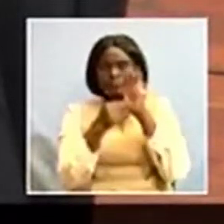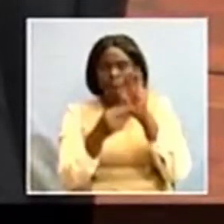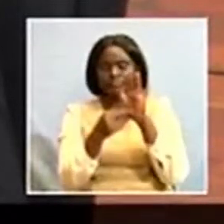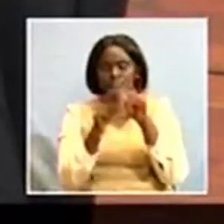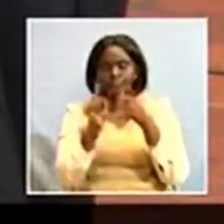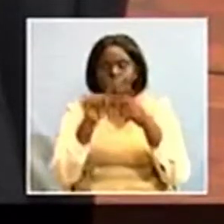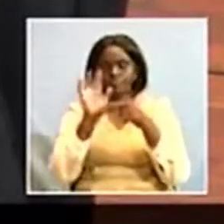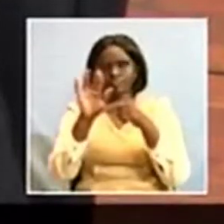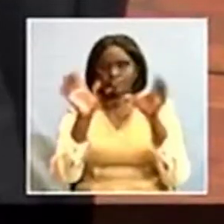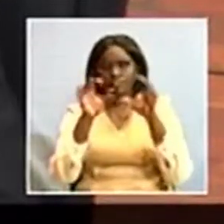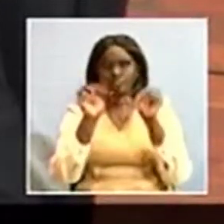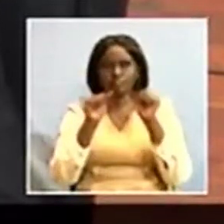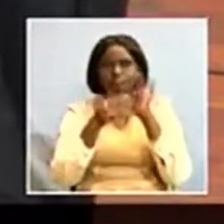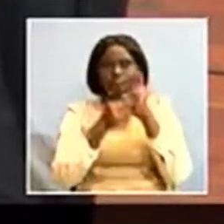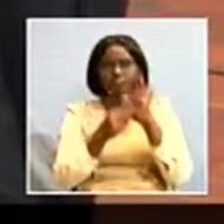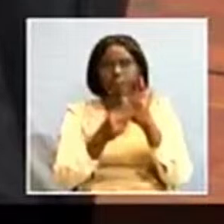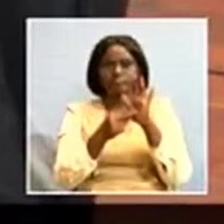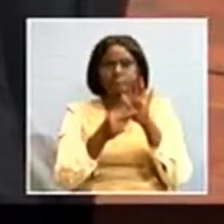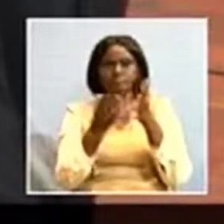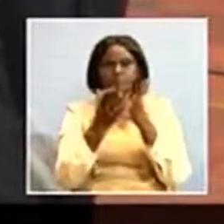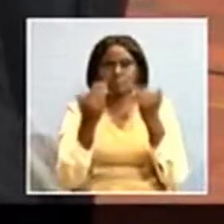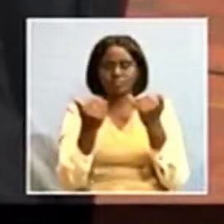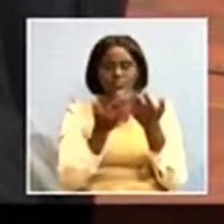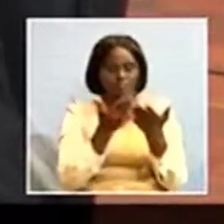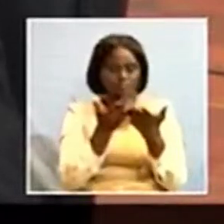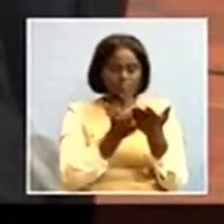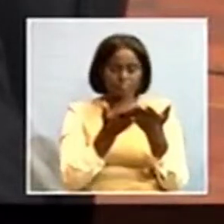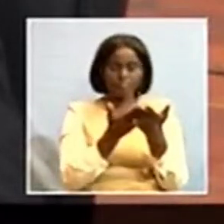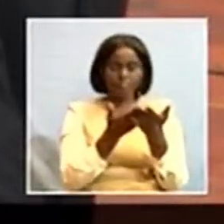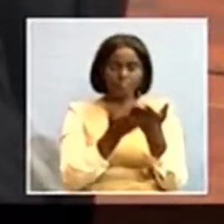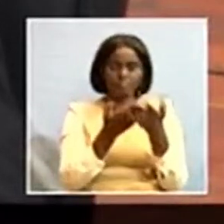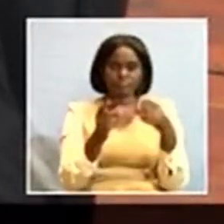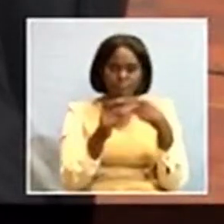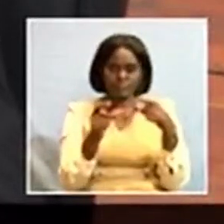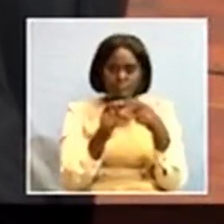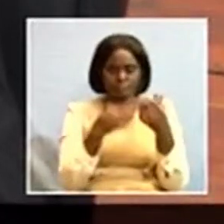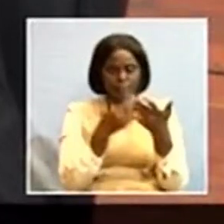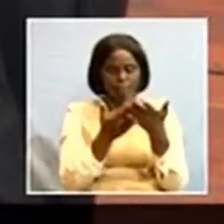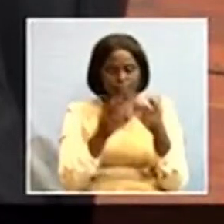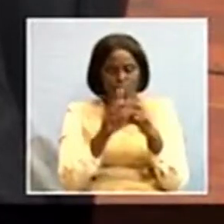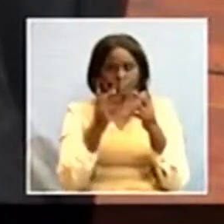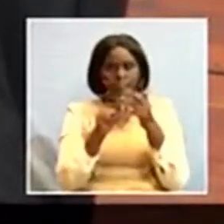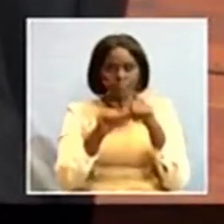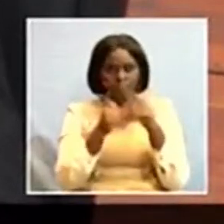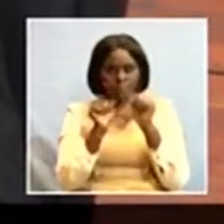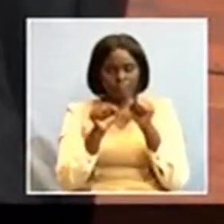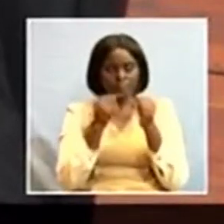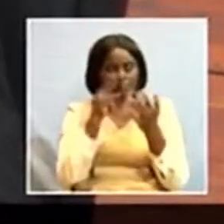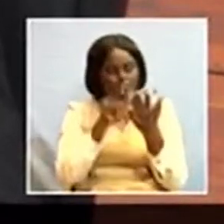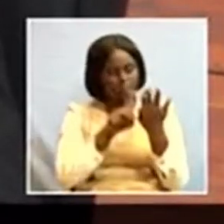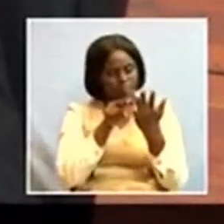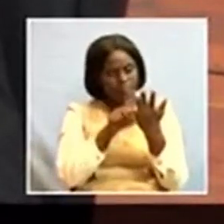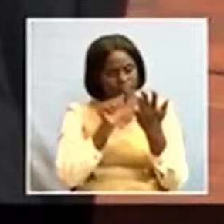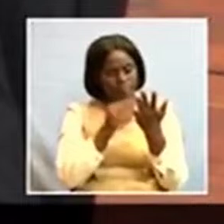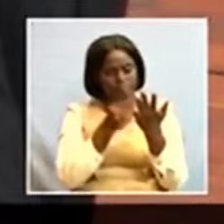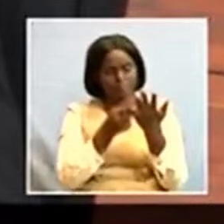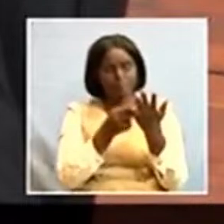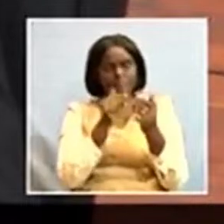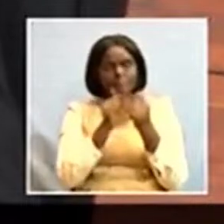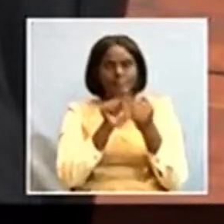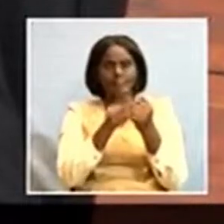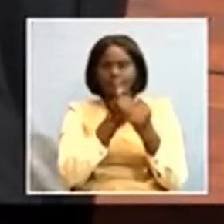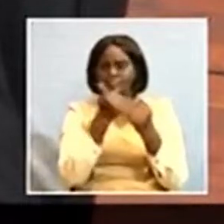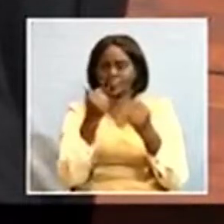your committee where these vouchers are, so that we maybe look at them, because this is